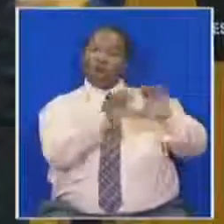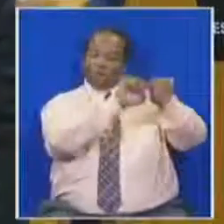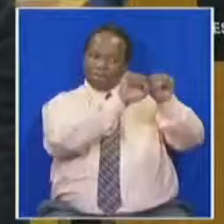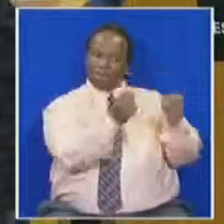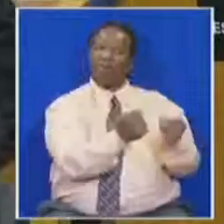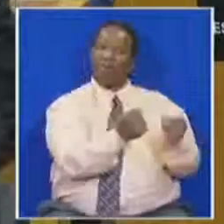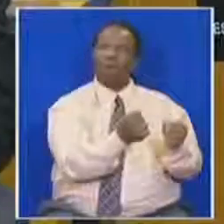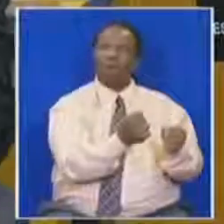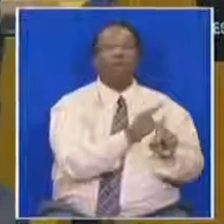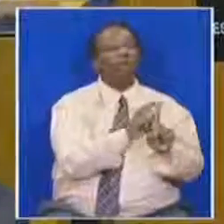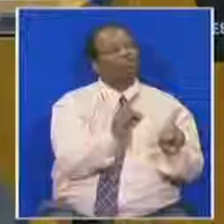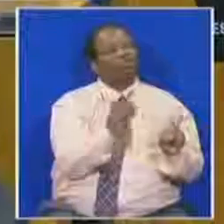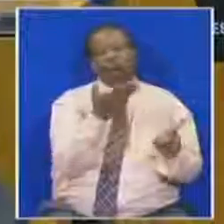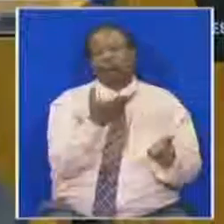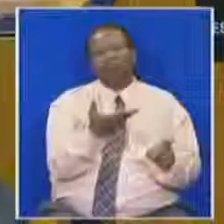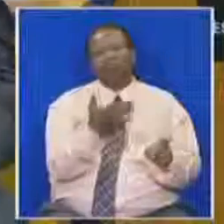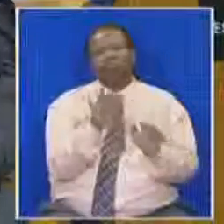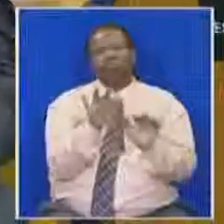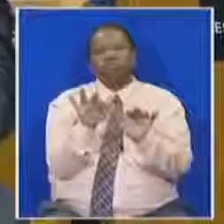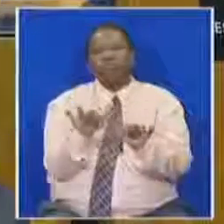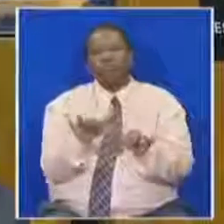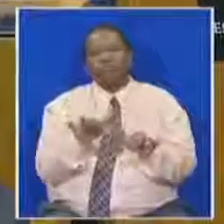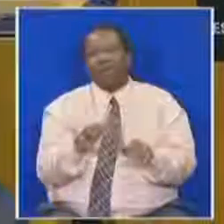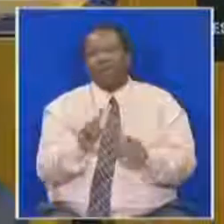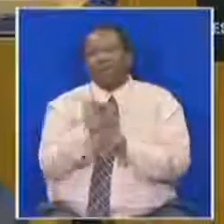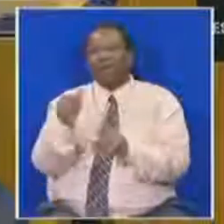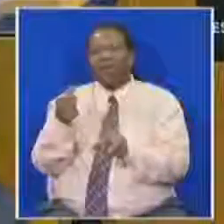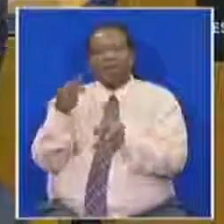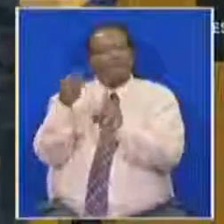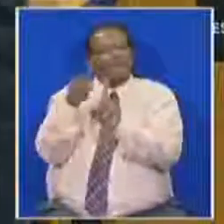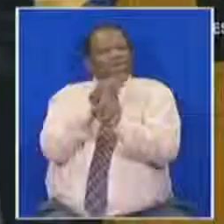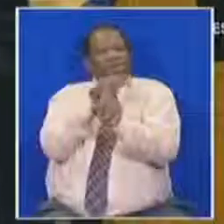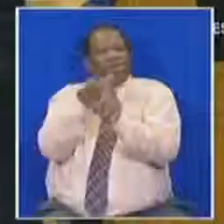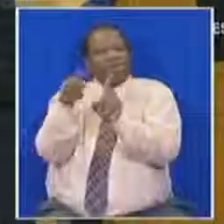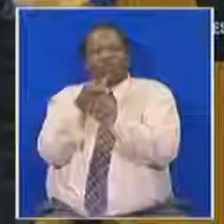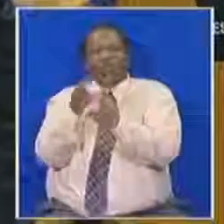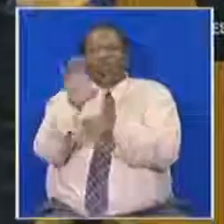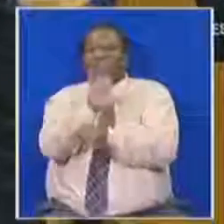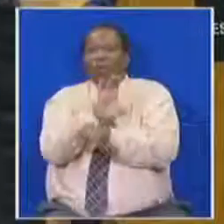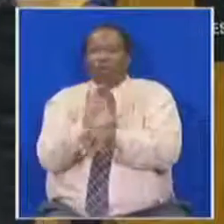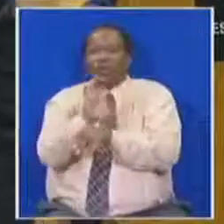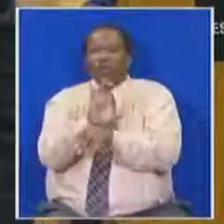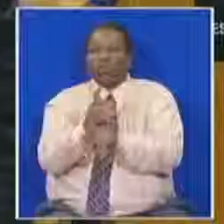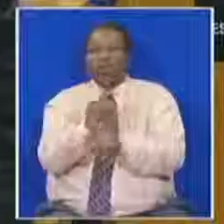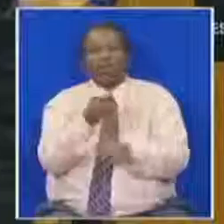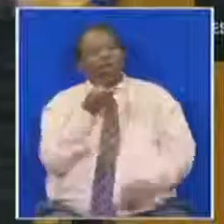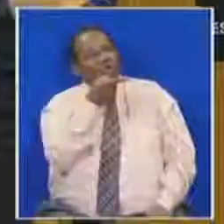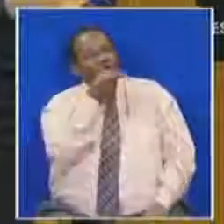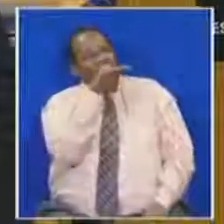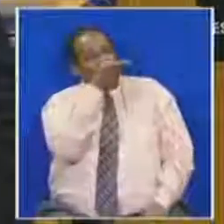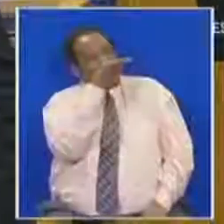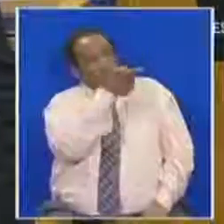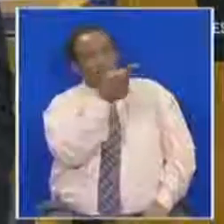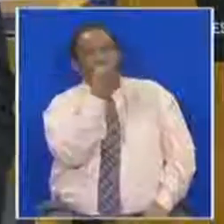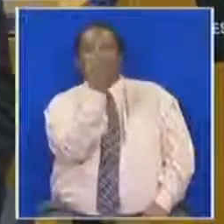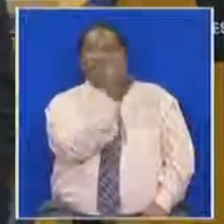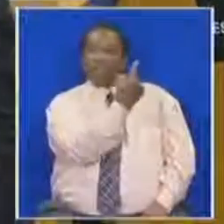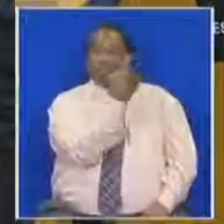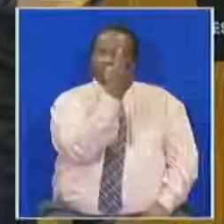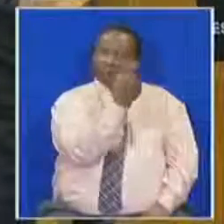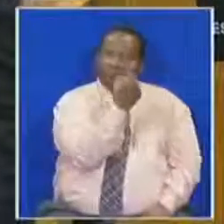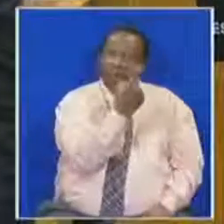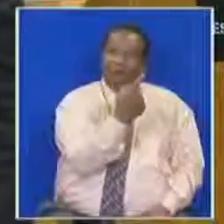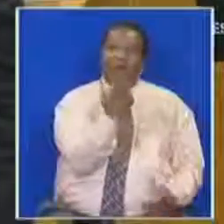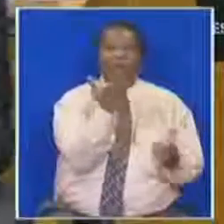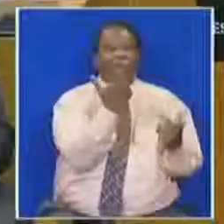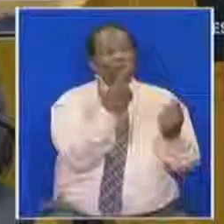We cannot stand for a violation of the constitution order. By Speaker. You as well. We Speaker. Refuse honorable to